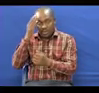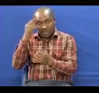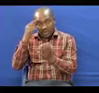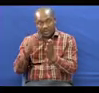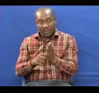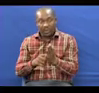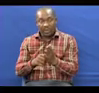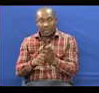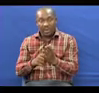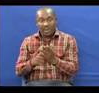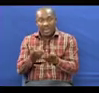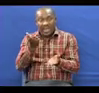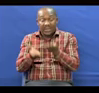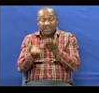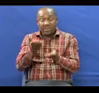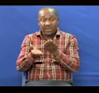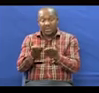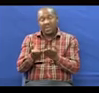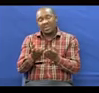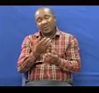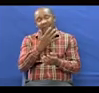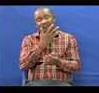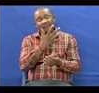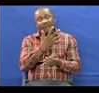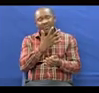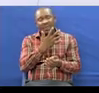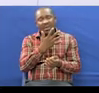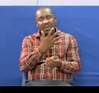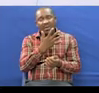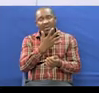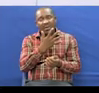of Tanzania. For example, the estimated populations of Tanzania is